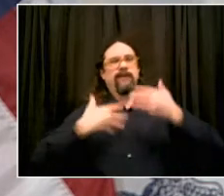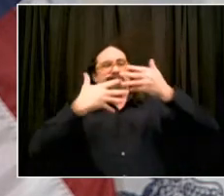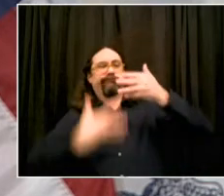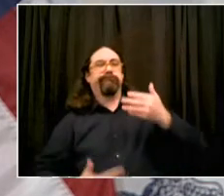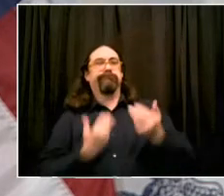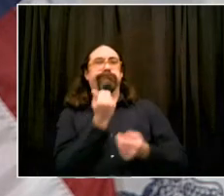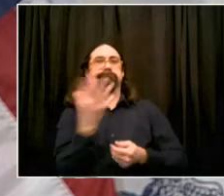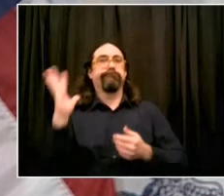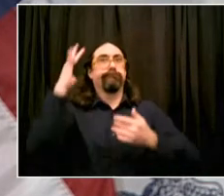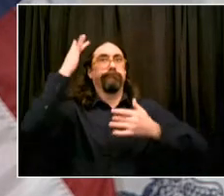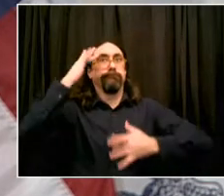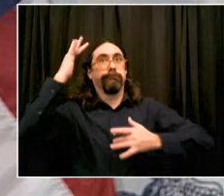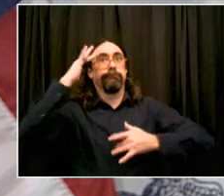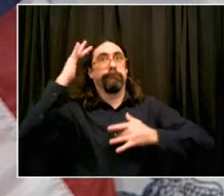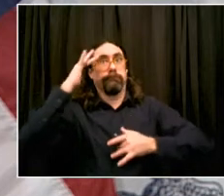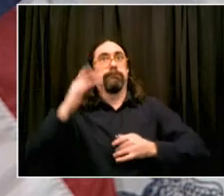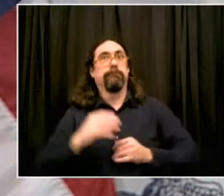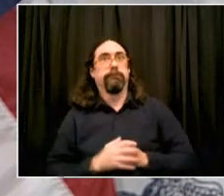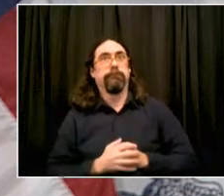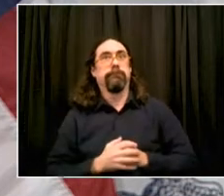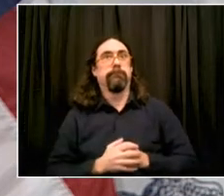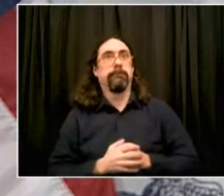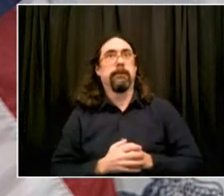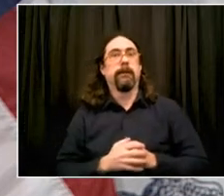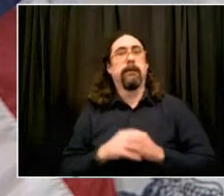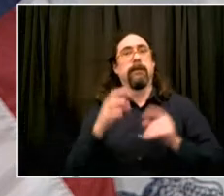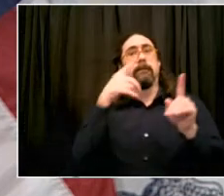hospitals, because the governor believes that the